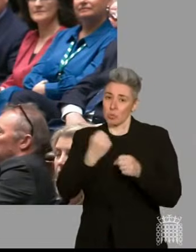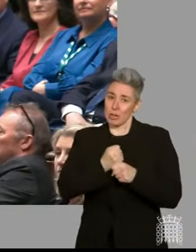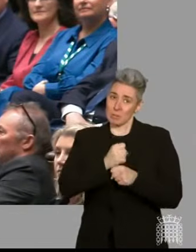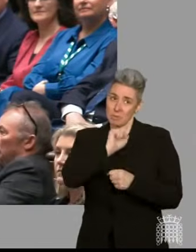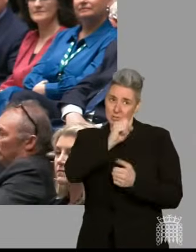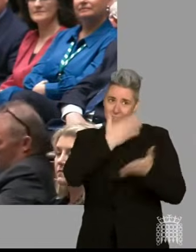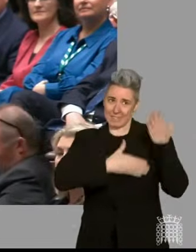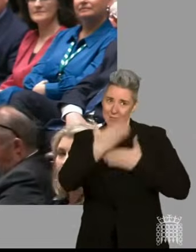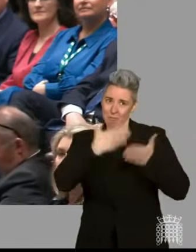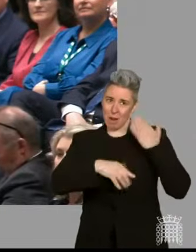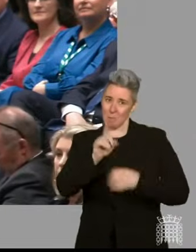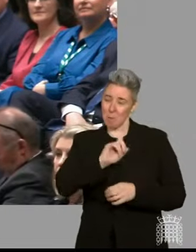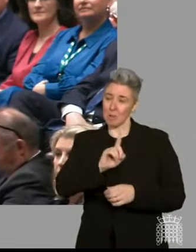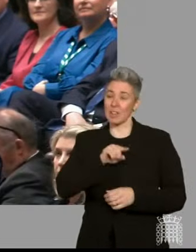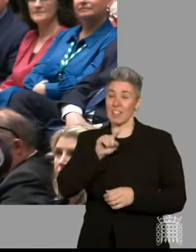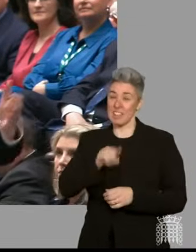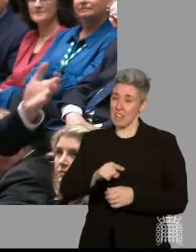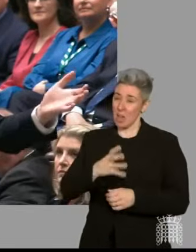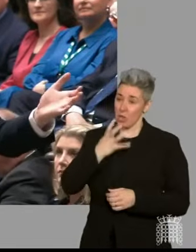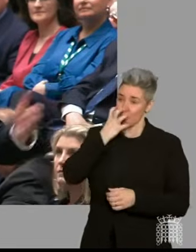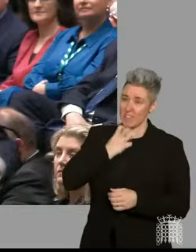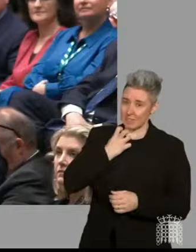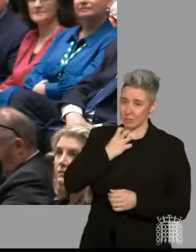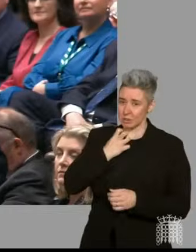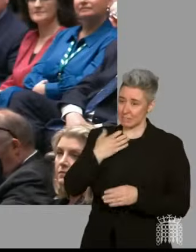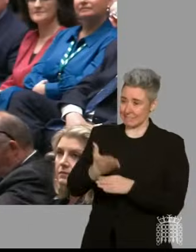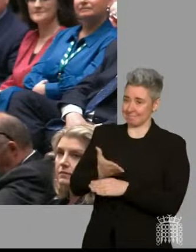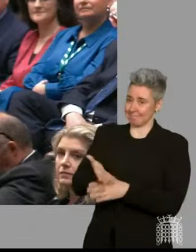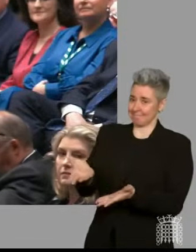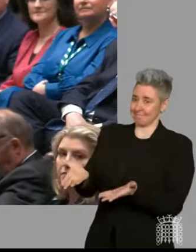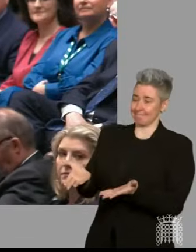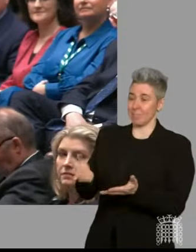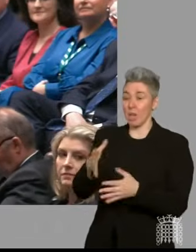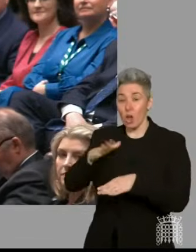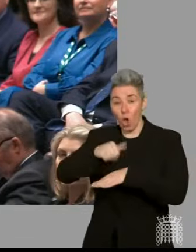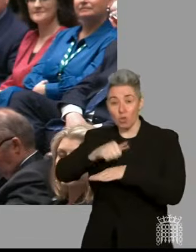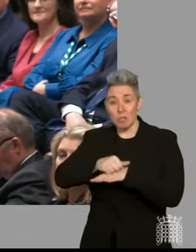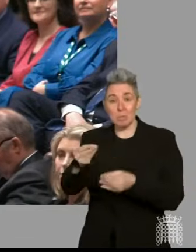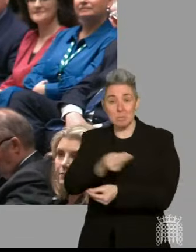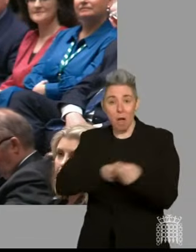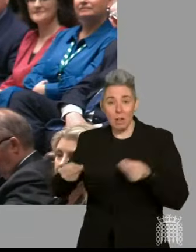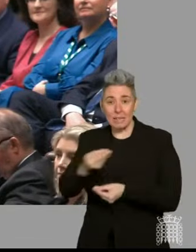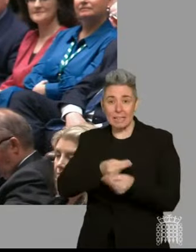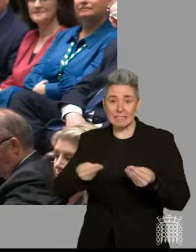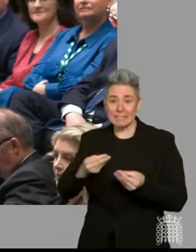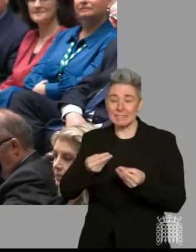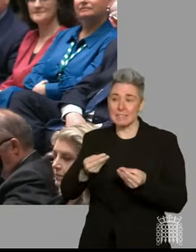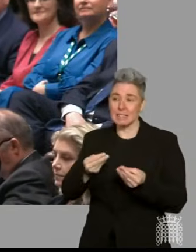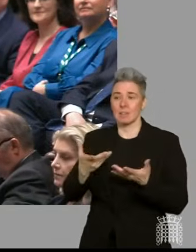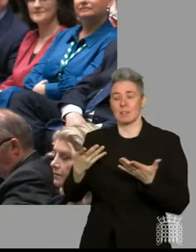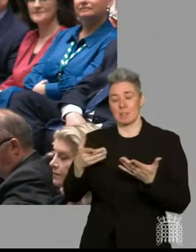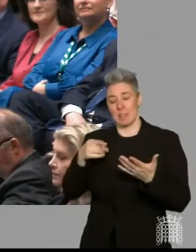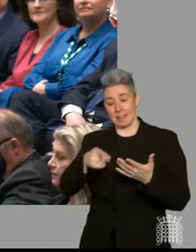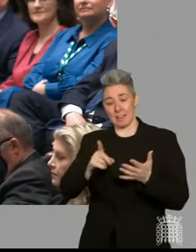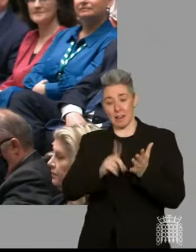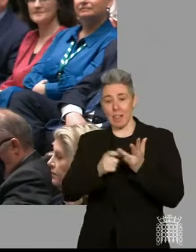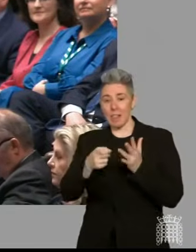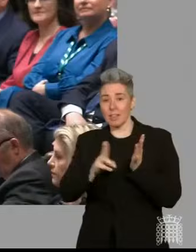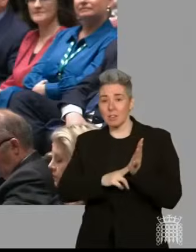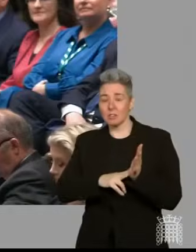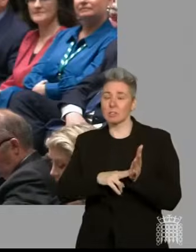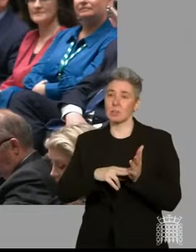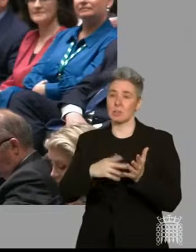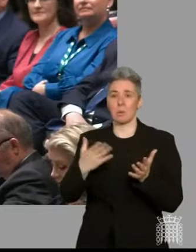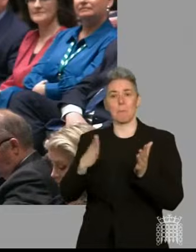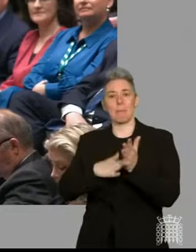action. That Christmas market in the home of the Magna Carta was beloved by local residents. They have totally ignored the